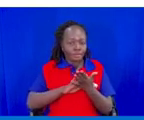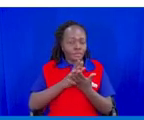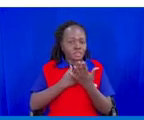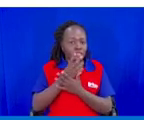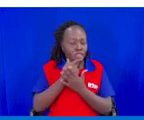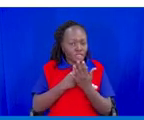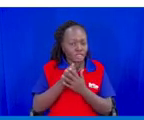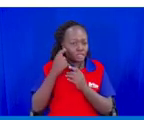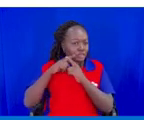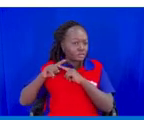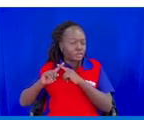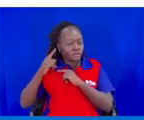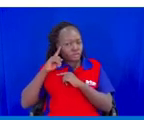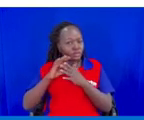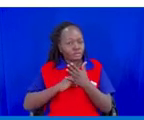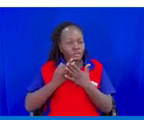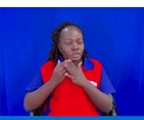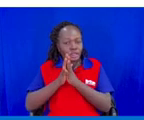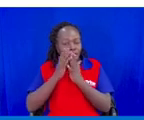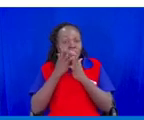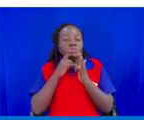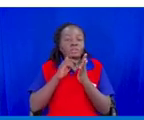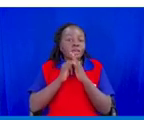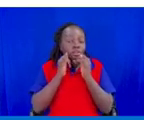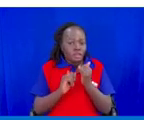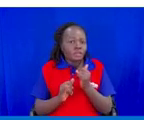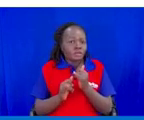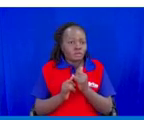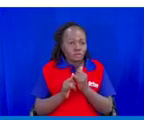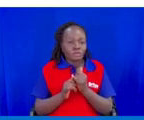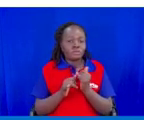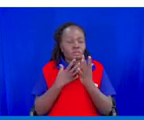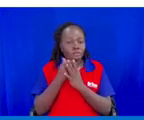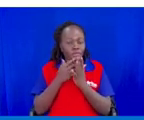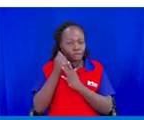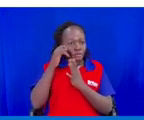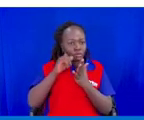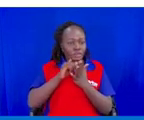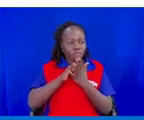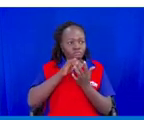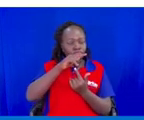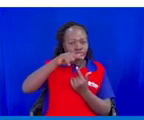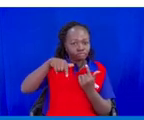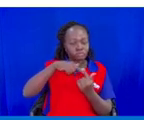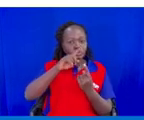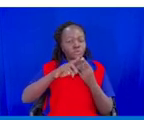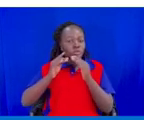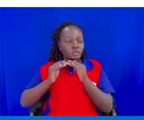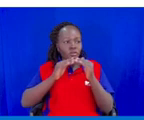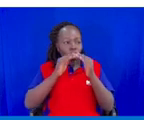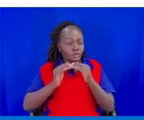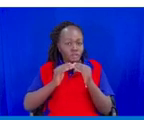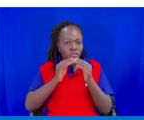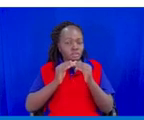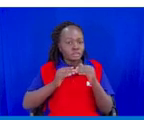that the fund has in property so that now that the proceeds from property can be rotated to the equity asset class, especially